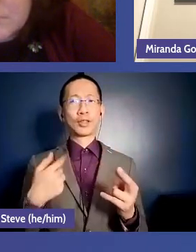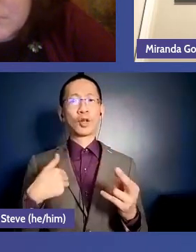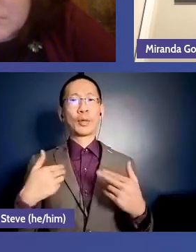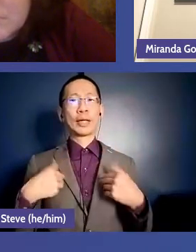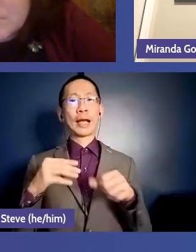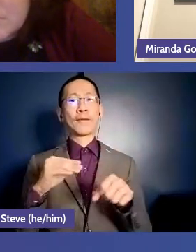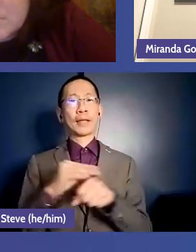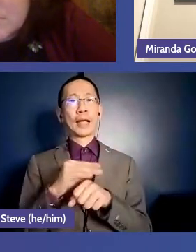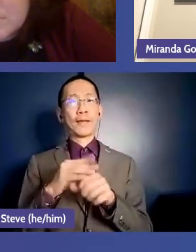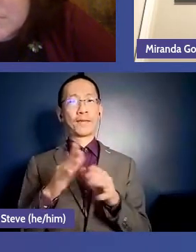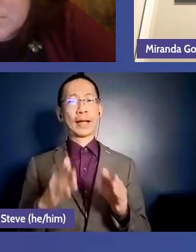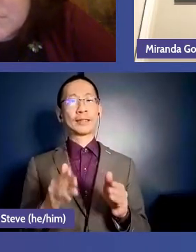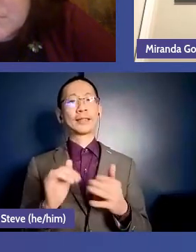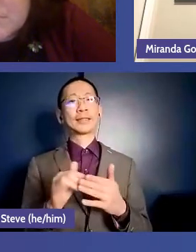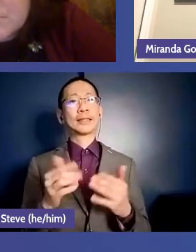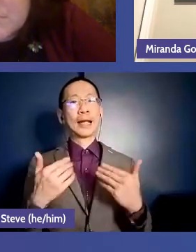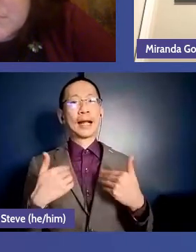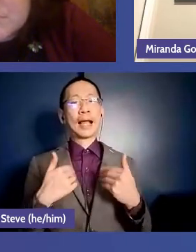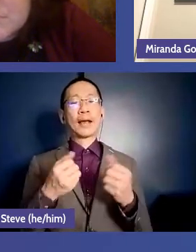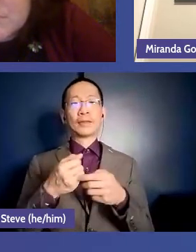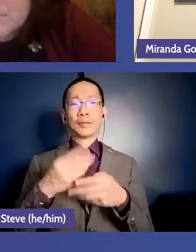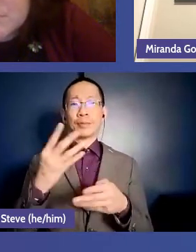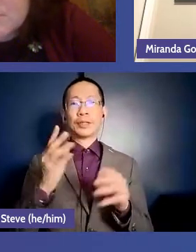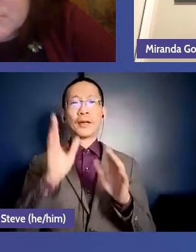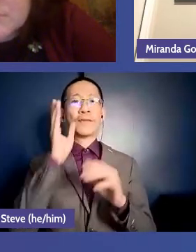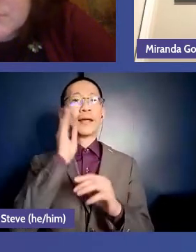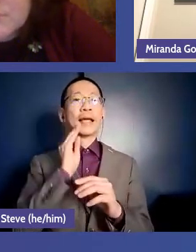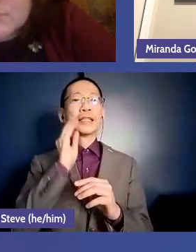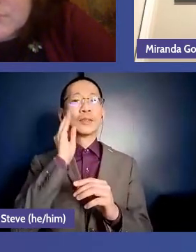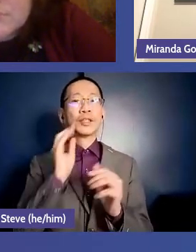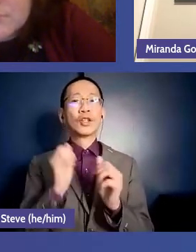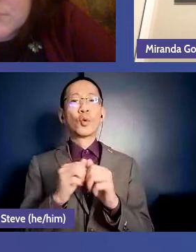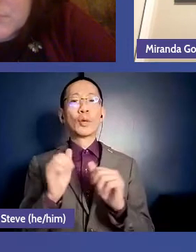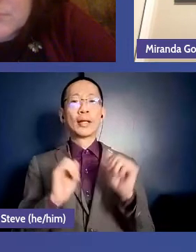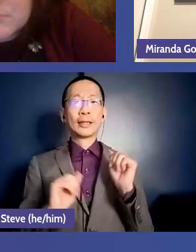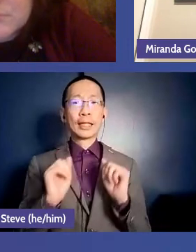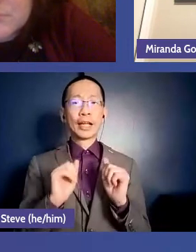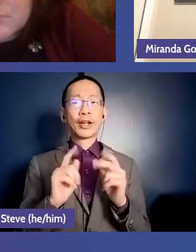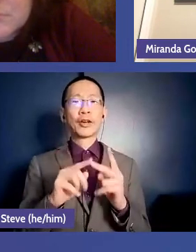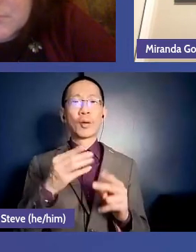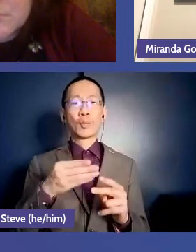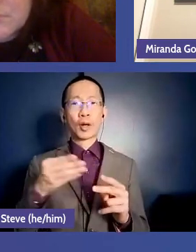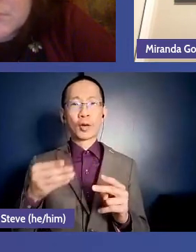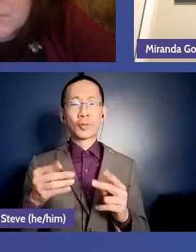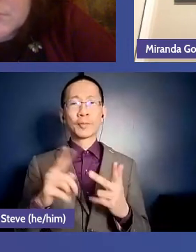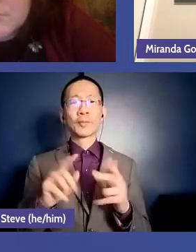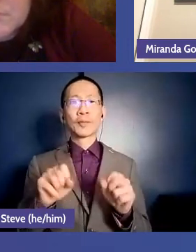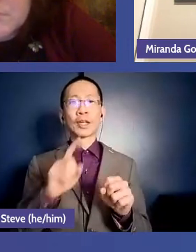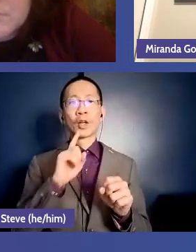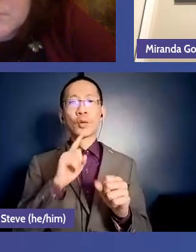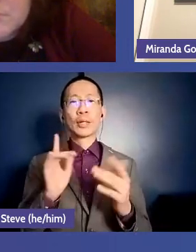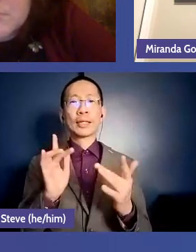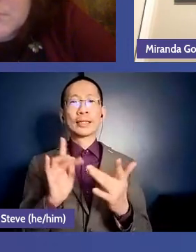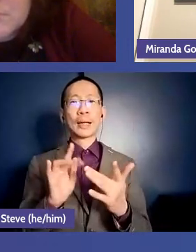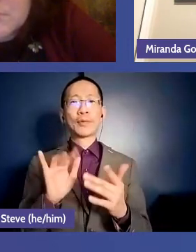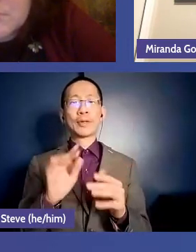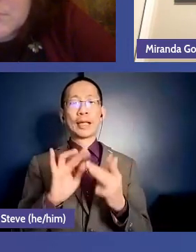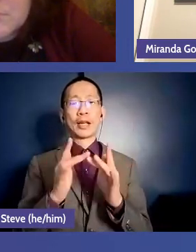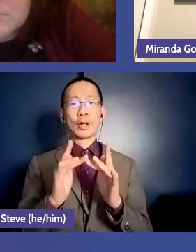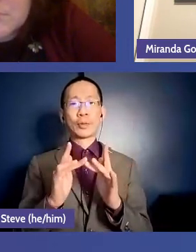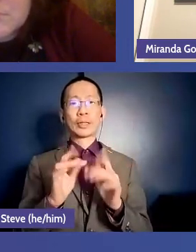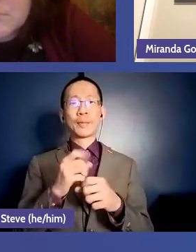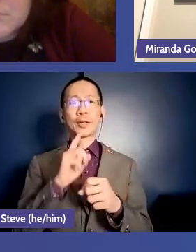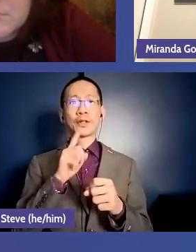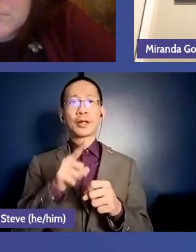advisors that have a myriad of experiences across theater and Broadway, and that can really tap into their networks to really make sure that our fellows